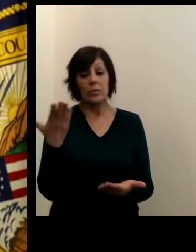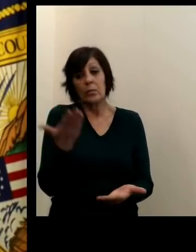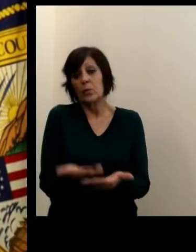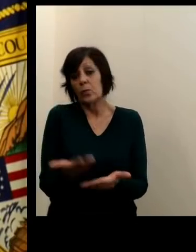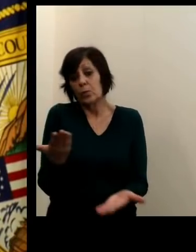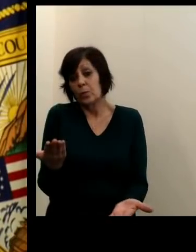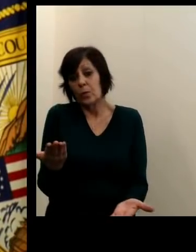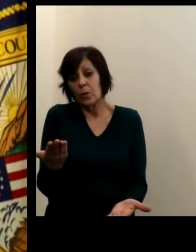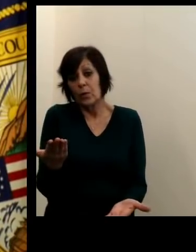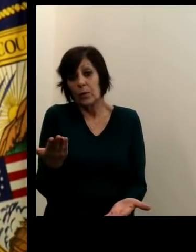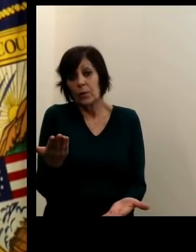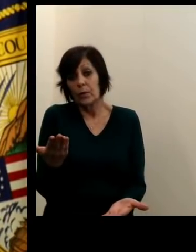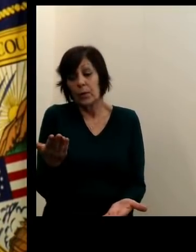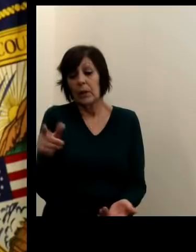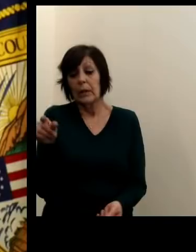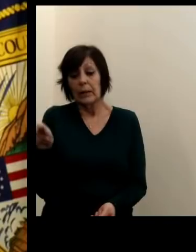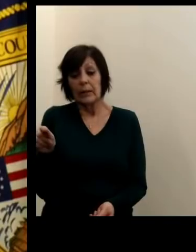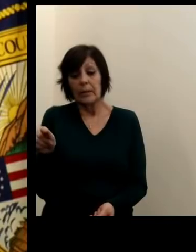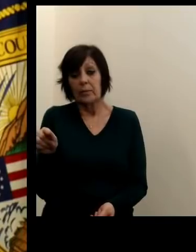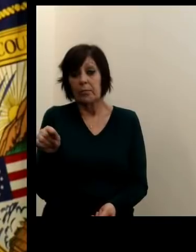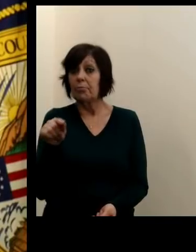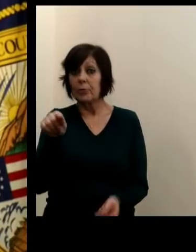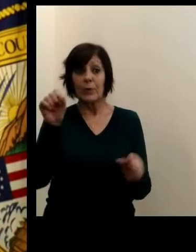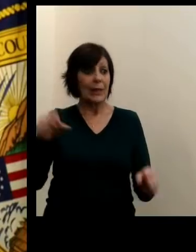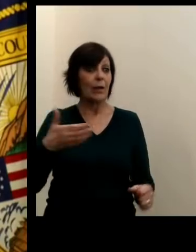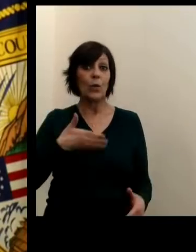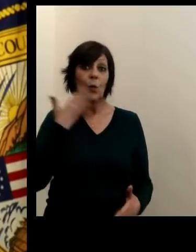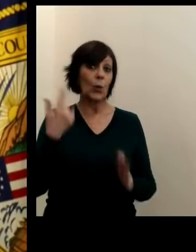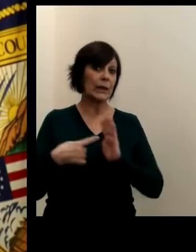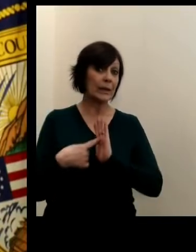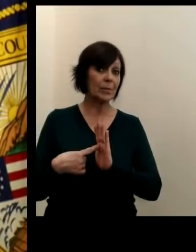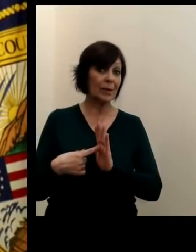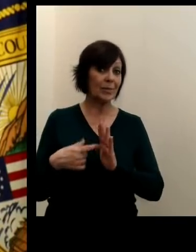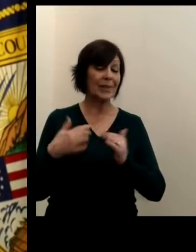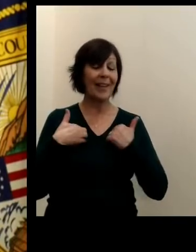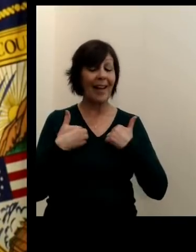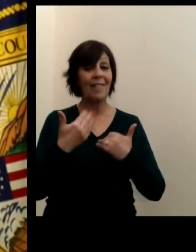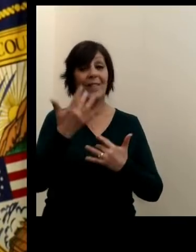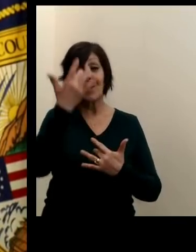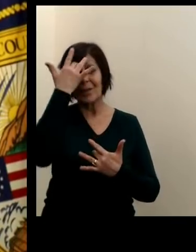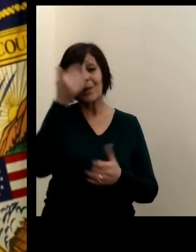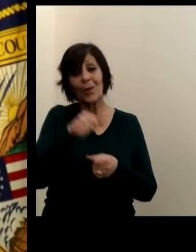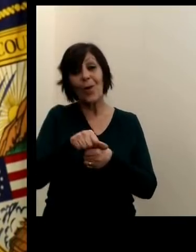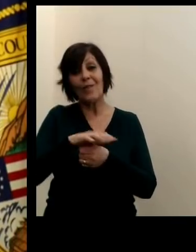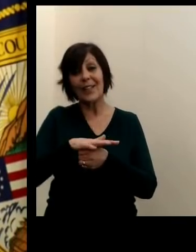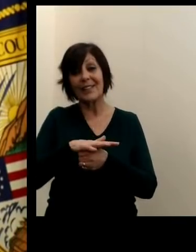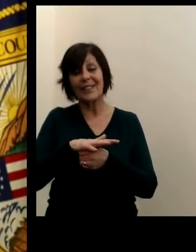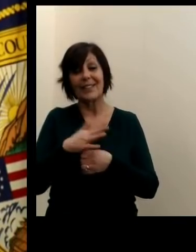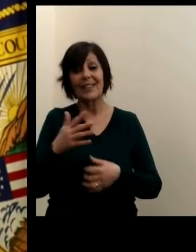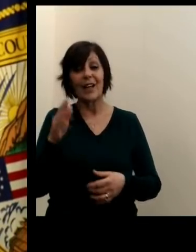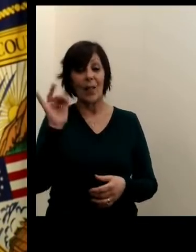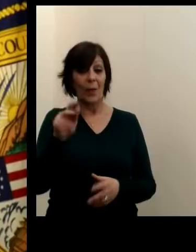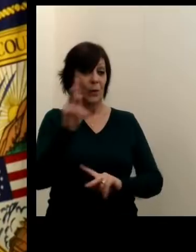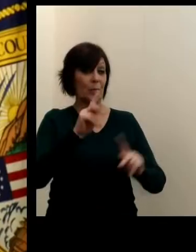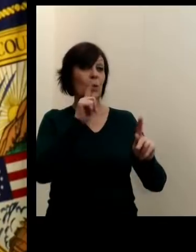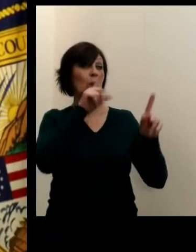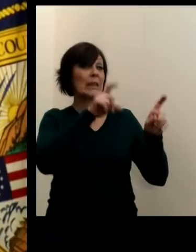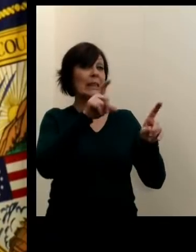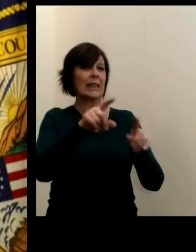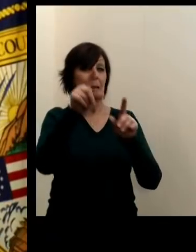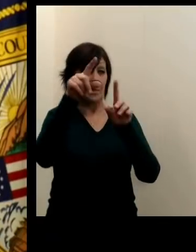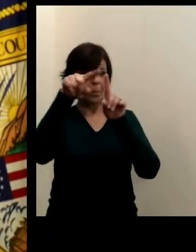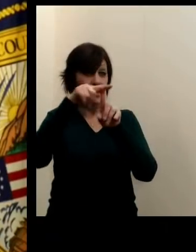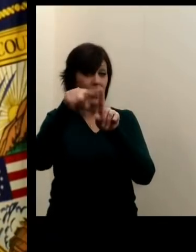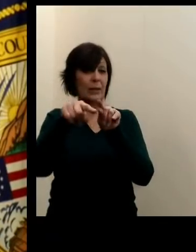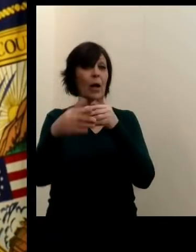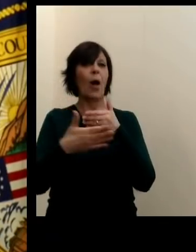with regards to the second part of your question, that you can be asymptomatic and have COVID. Because what we've heard is of those people who tested positive,